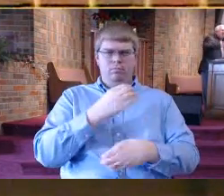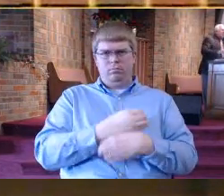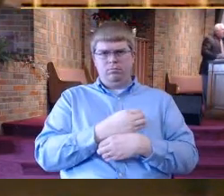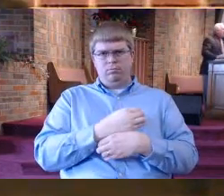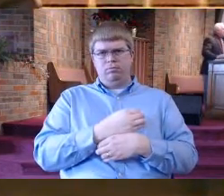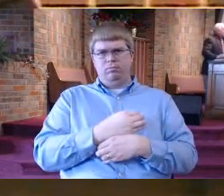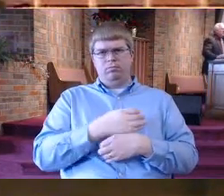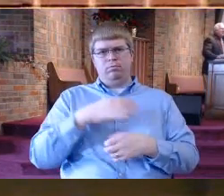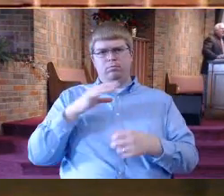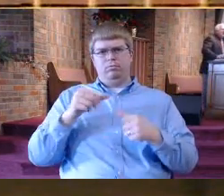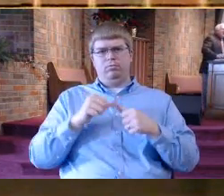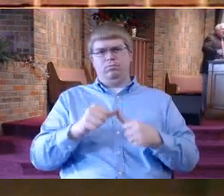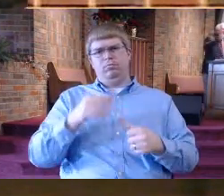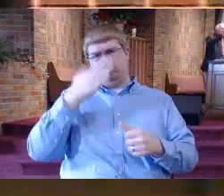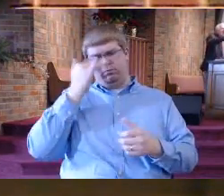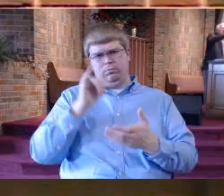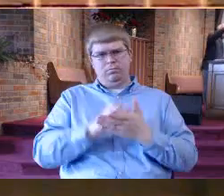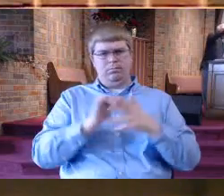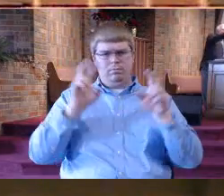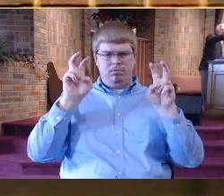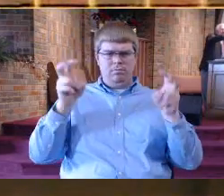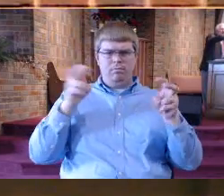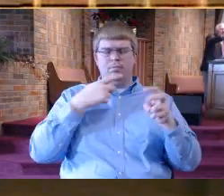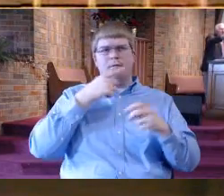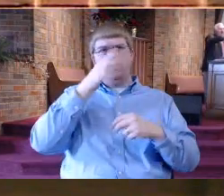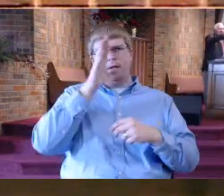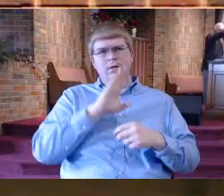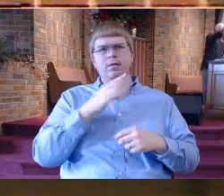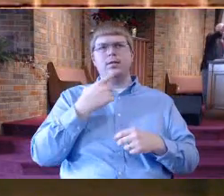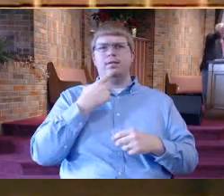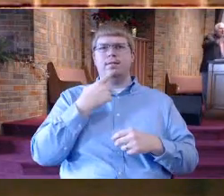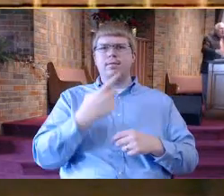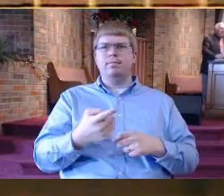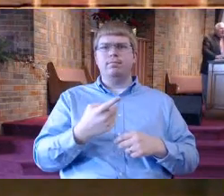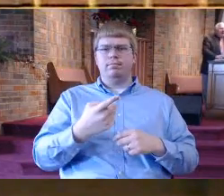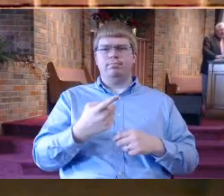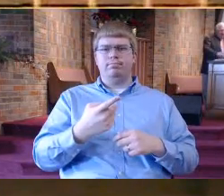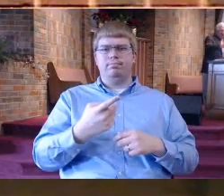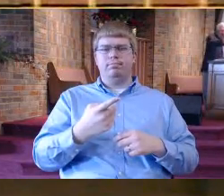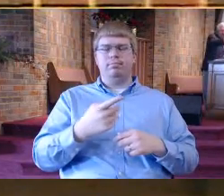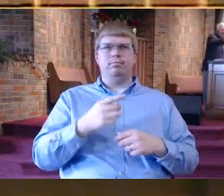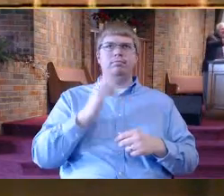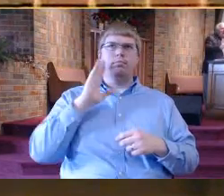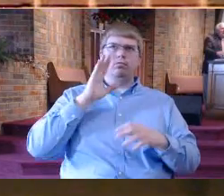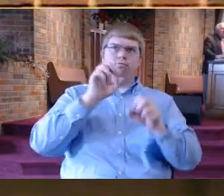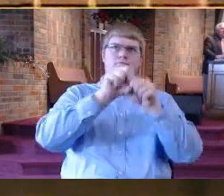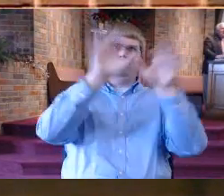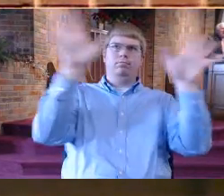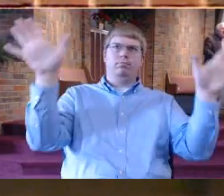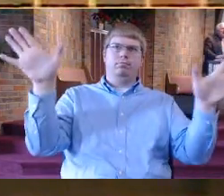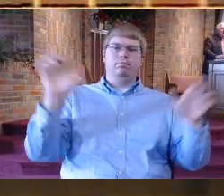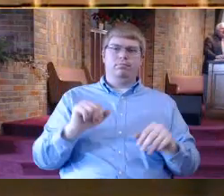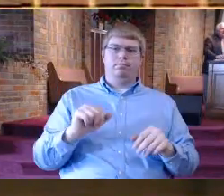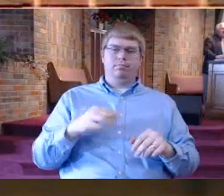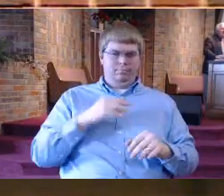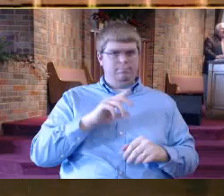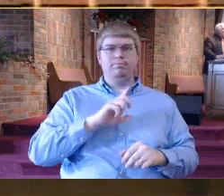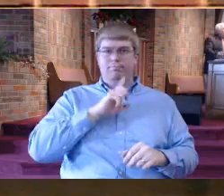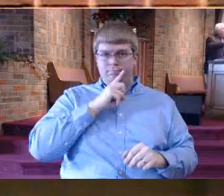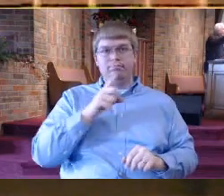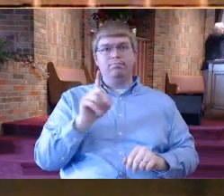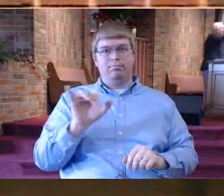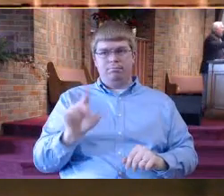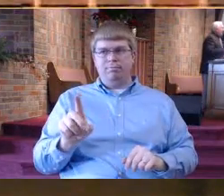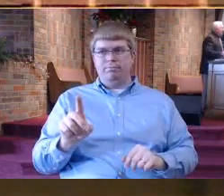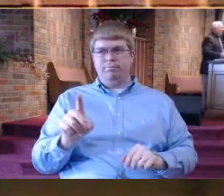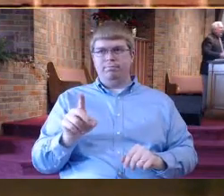by that phrase. God said, let there be light, and there was light.